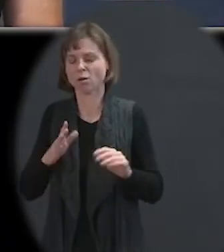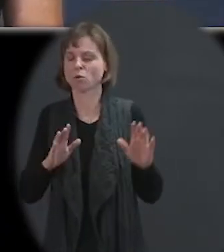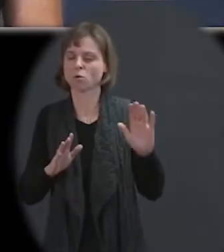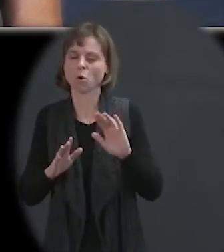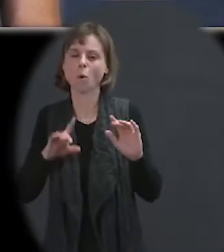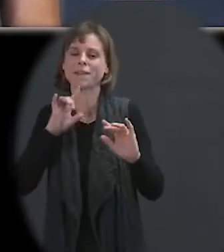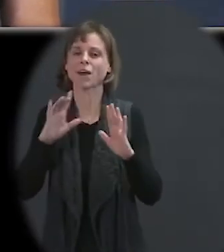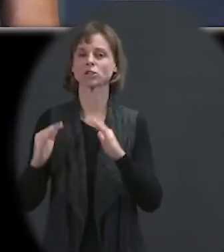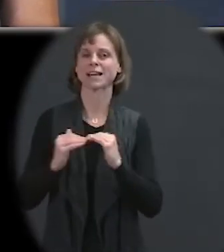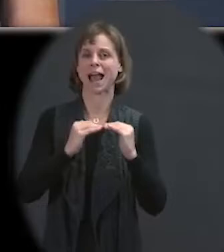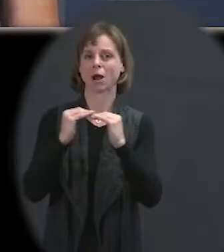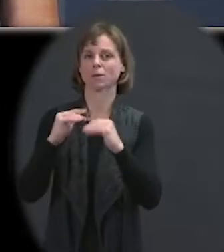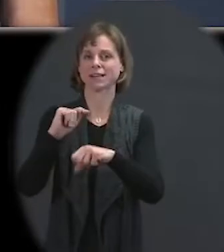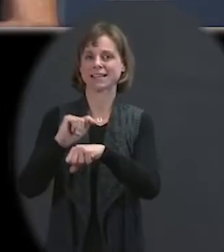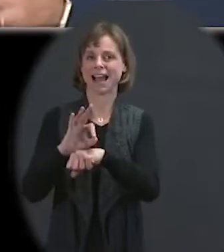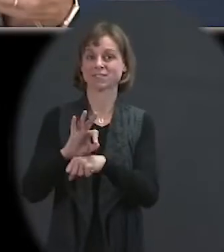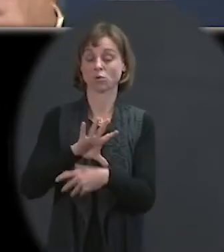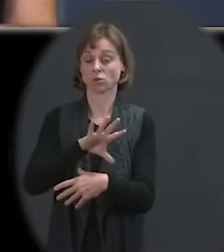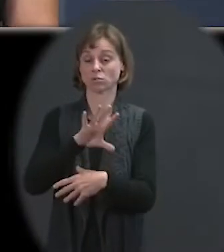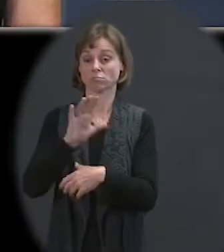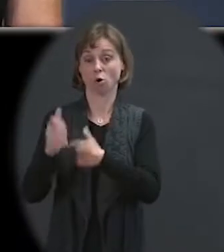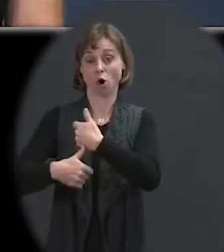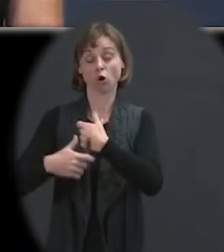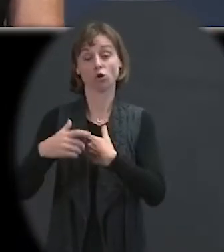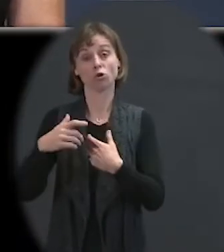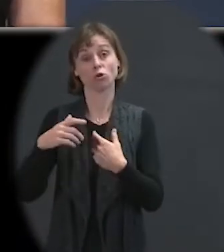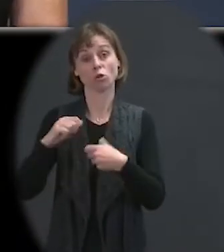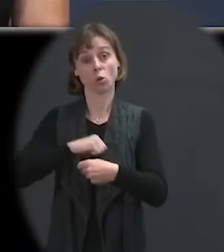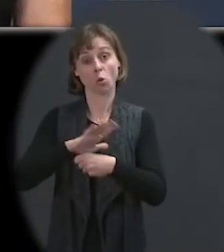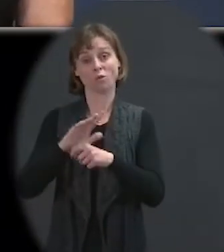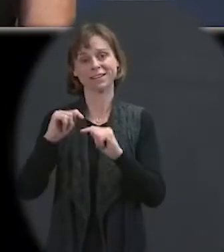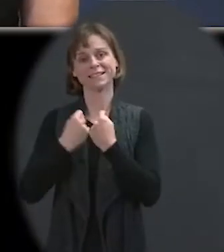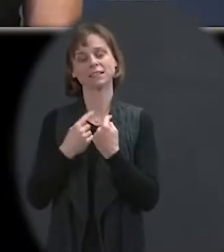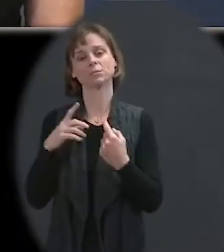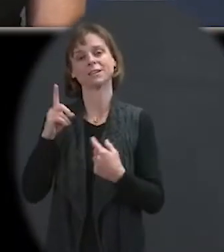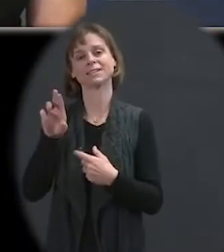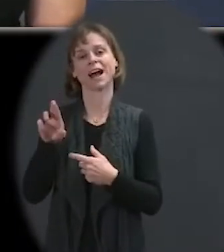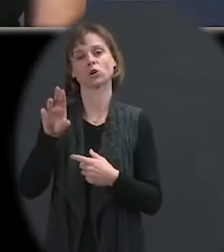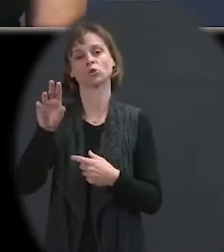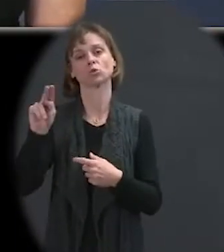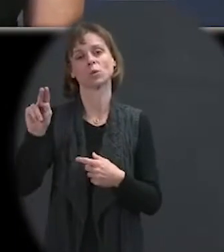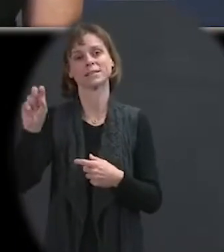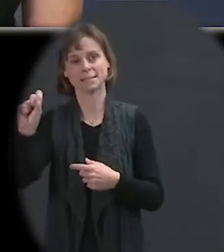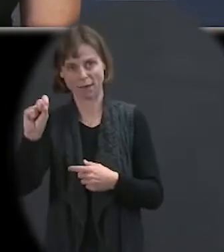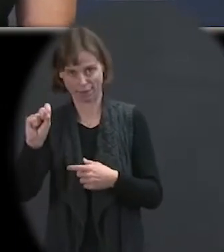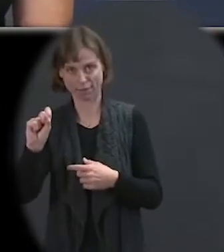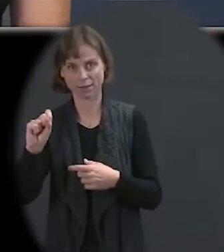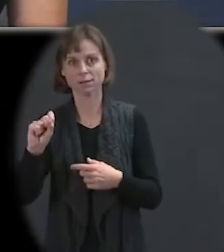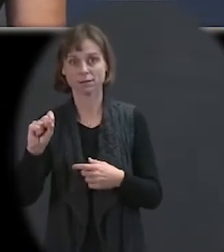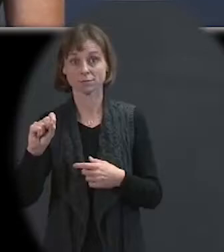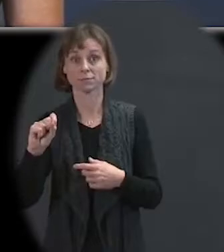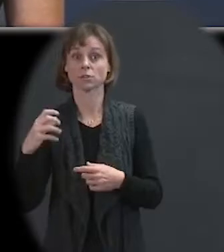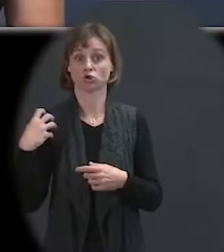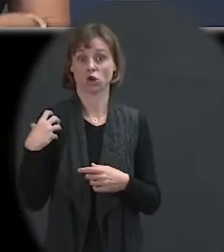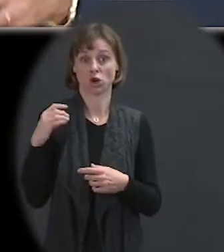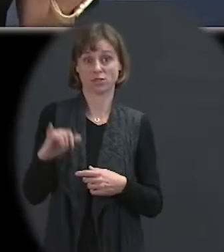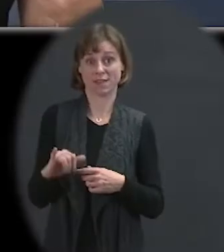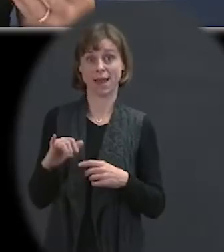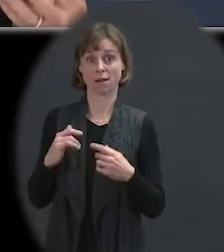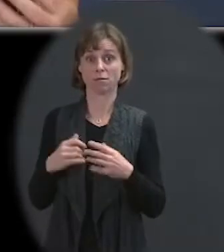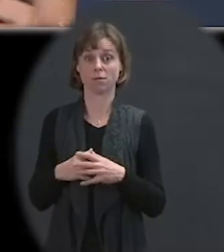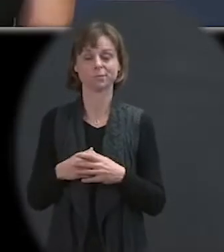task force that's a part of the COVID team led by Dr. Marcela Nunez-Smith, and obviously reports that individuals